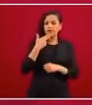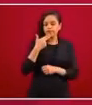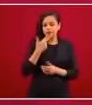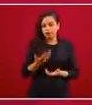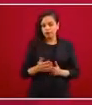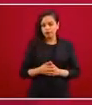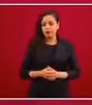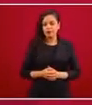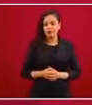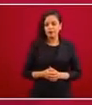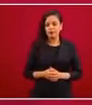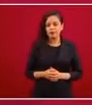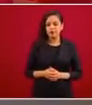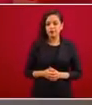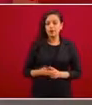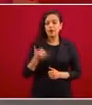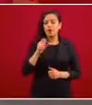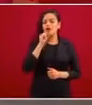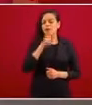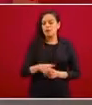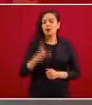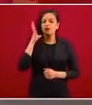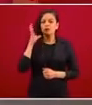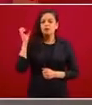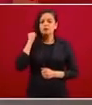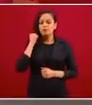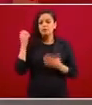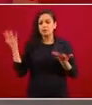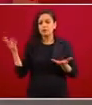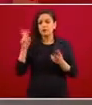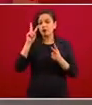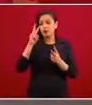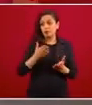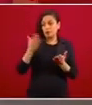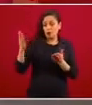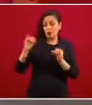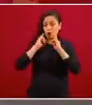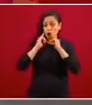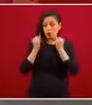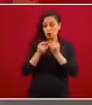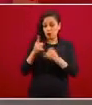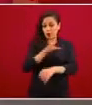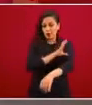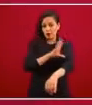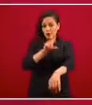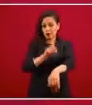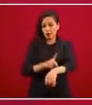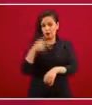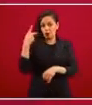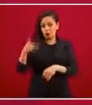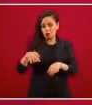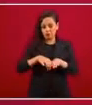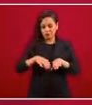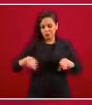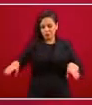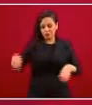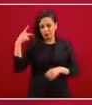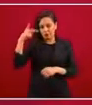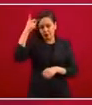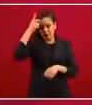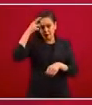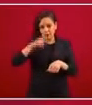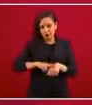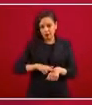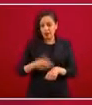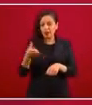spaces, so it's something that can be controlled. So thank you to all of